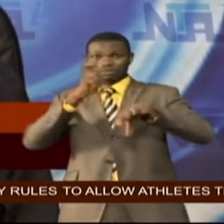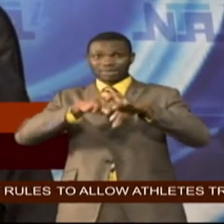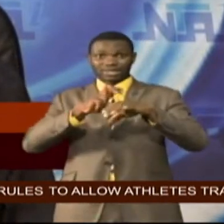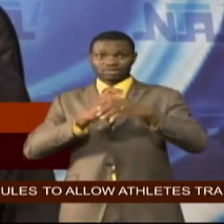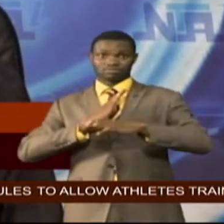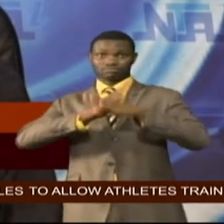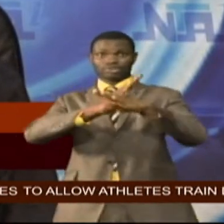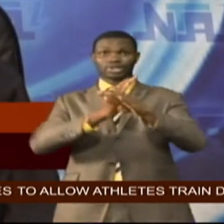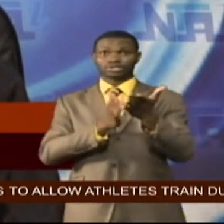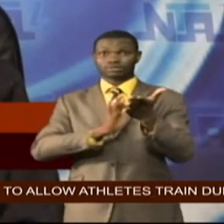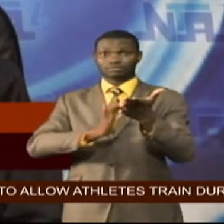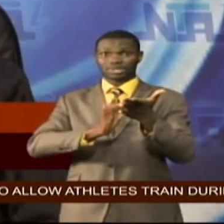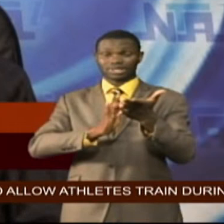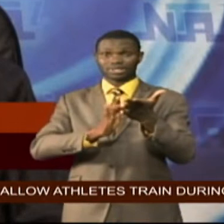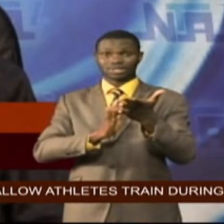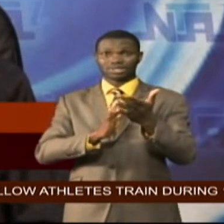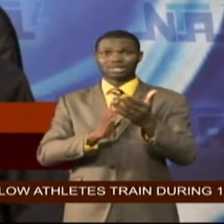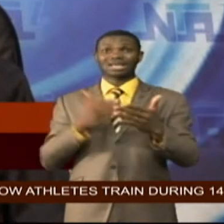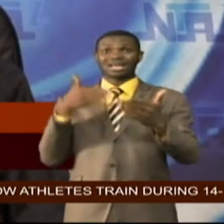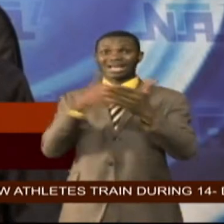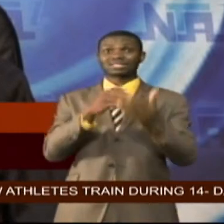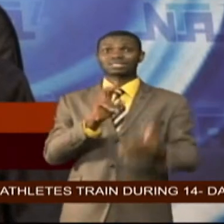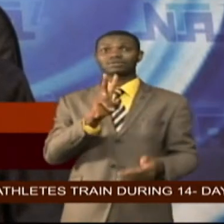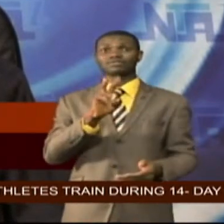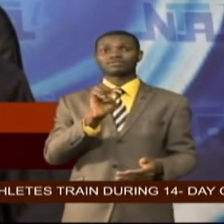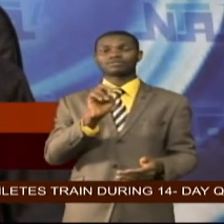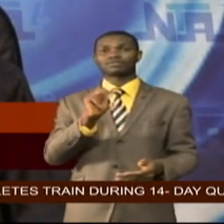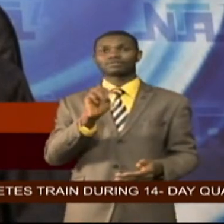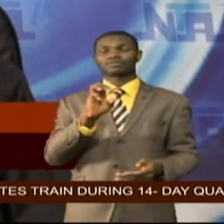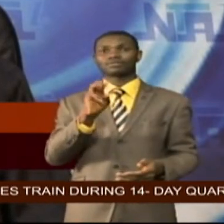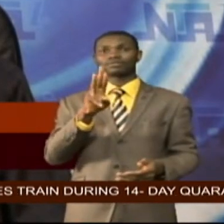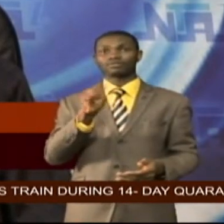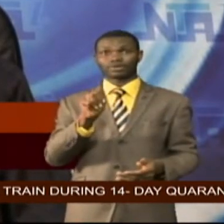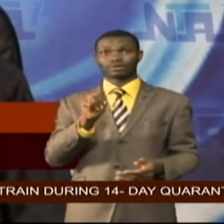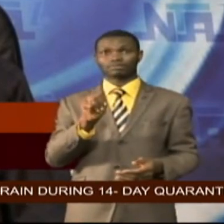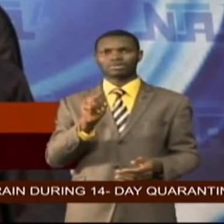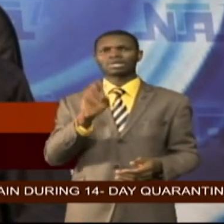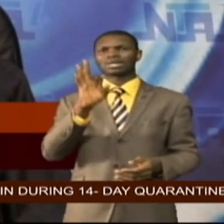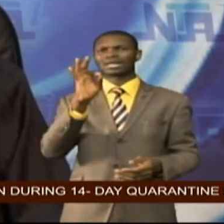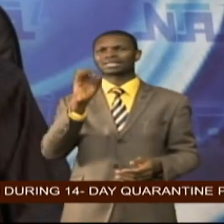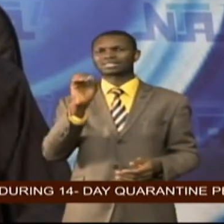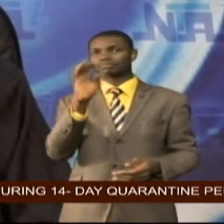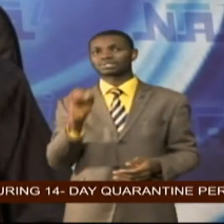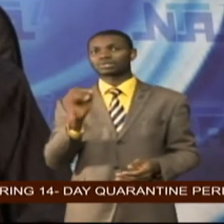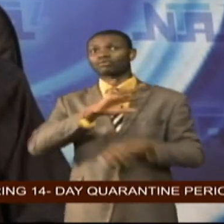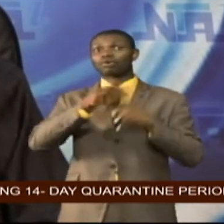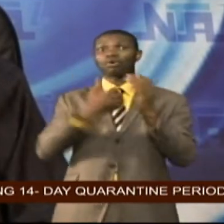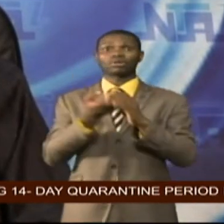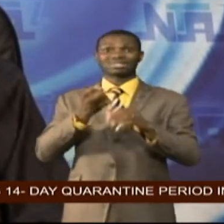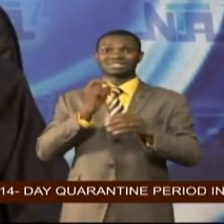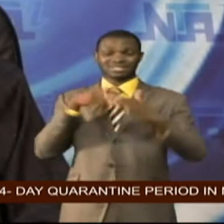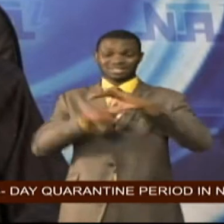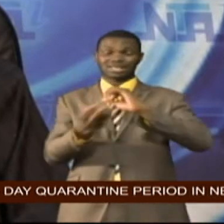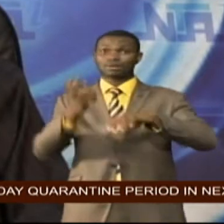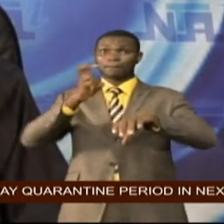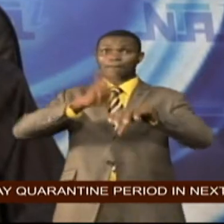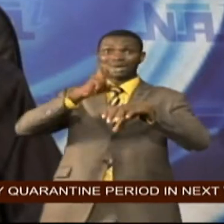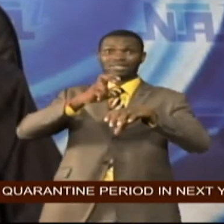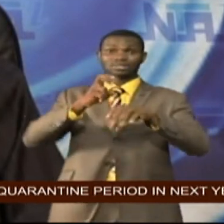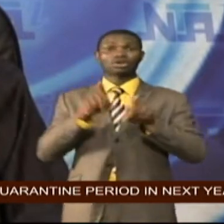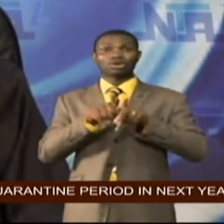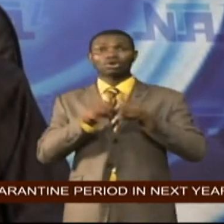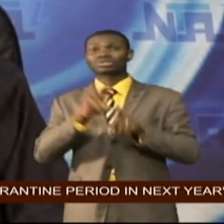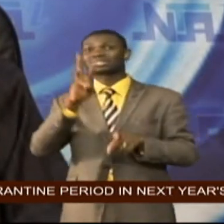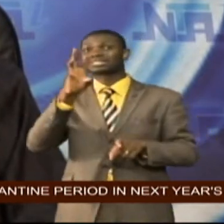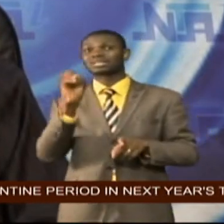viper, which is responsible for about 90% of all the bites in Nigeria, and also responsible for 60% of the